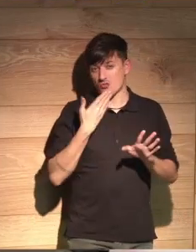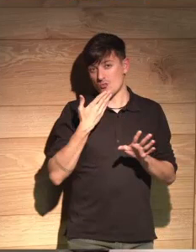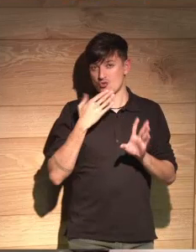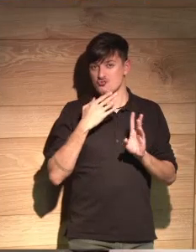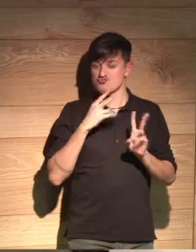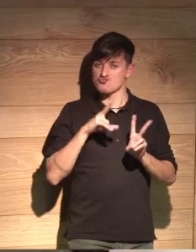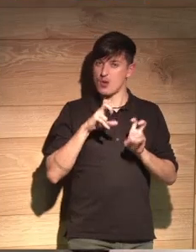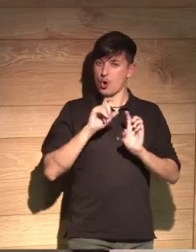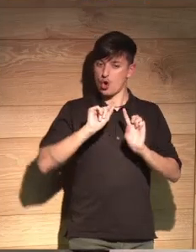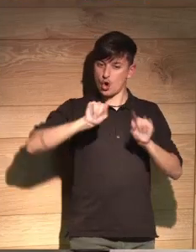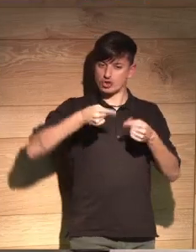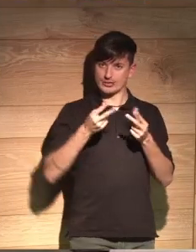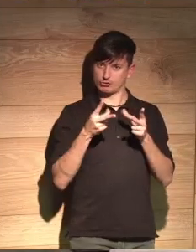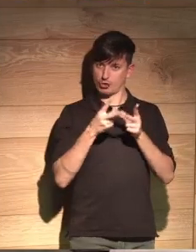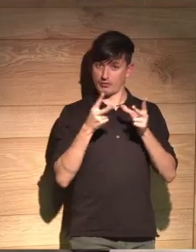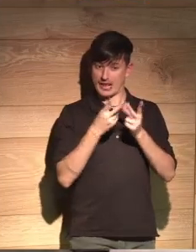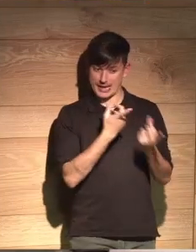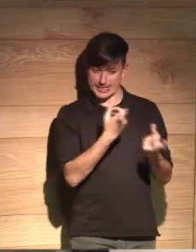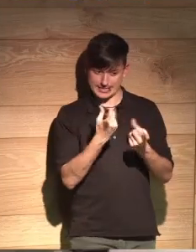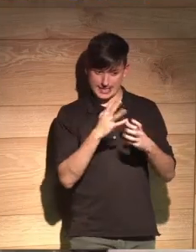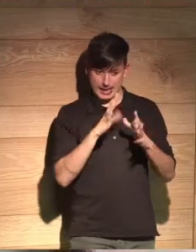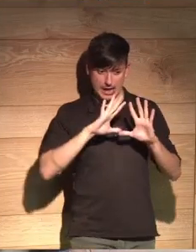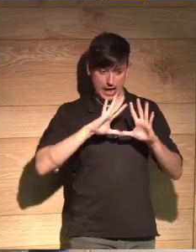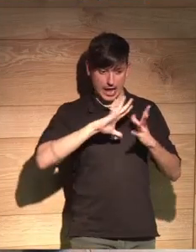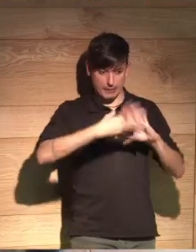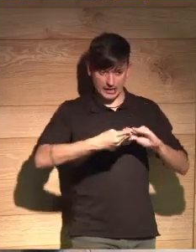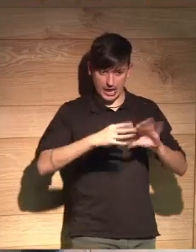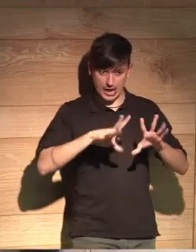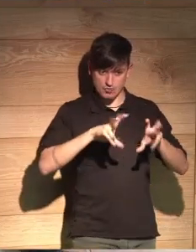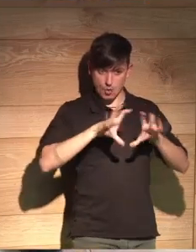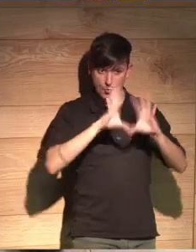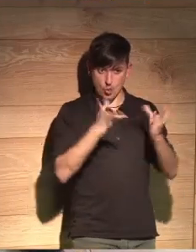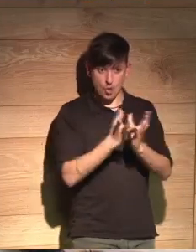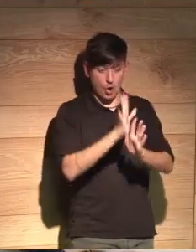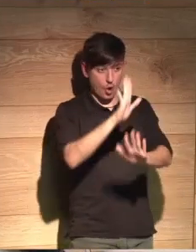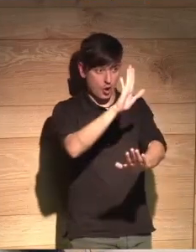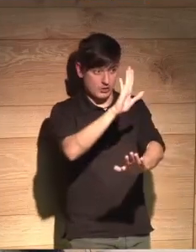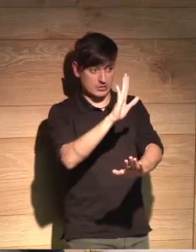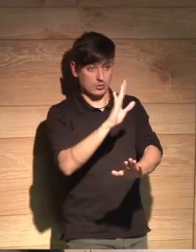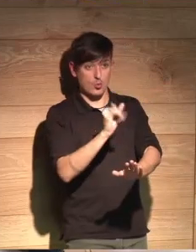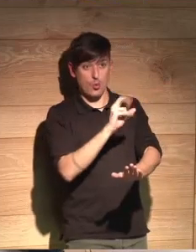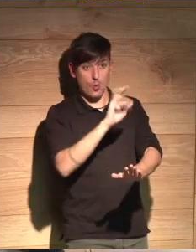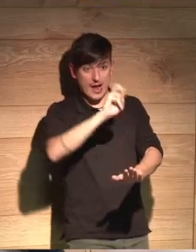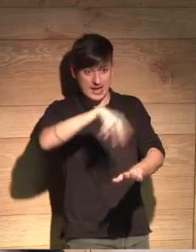So you defend the new social contract that you need for this new world.